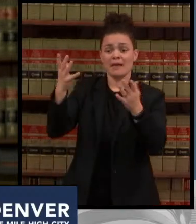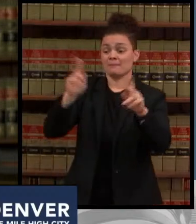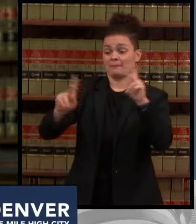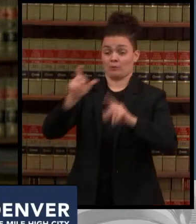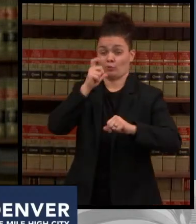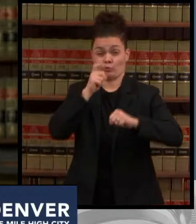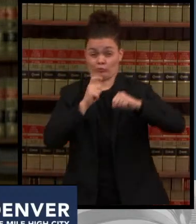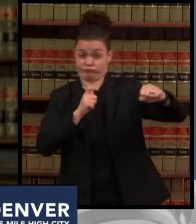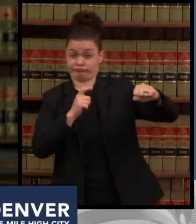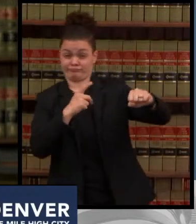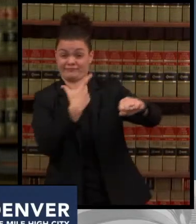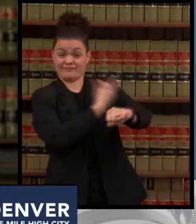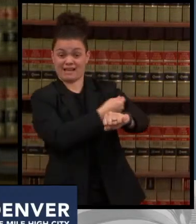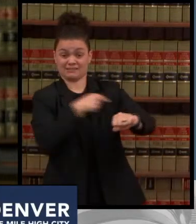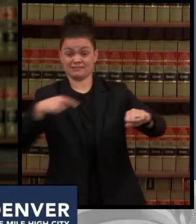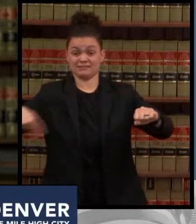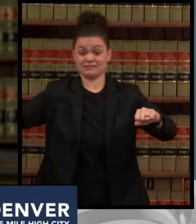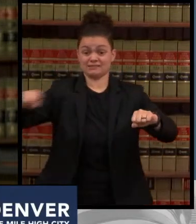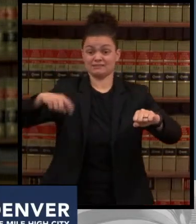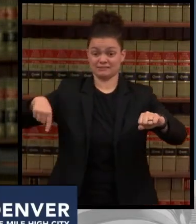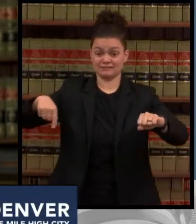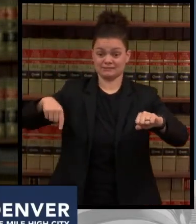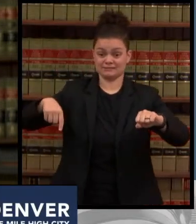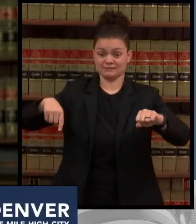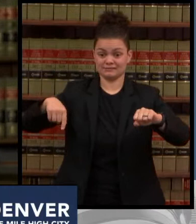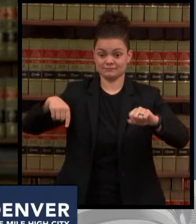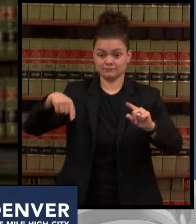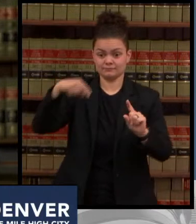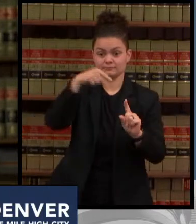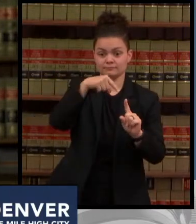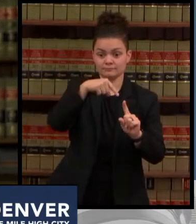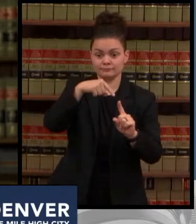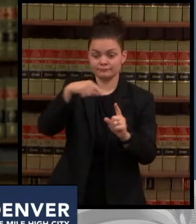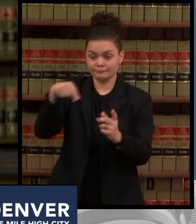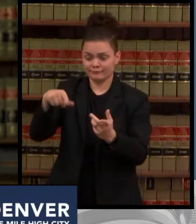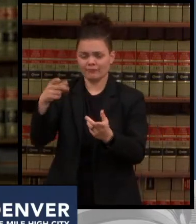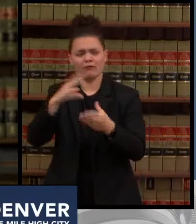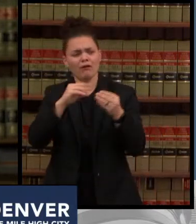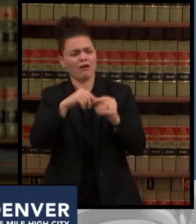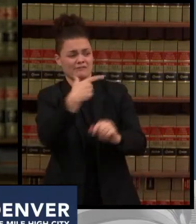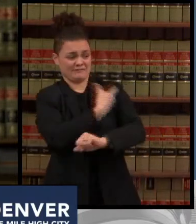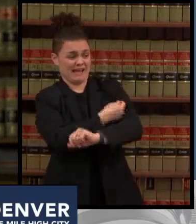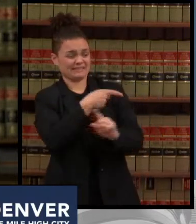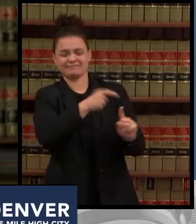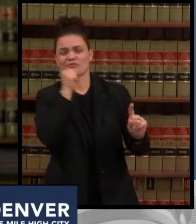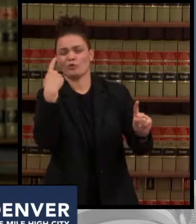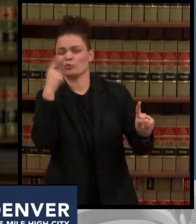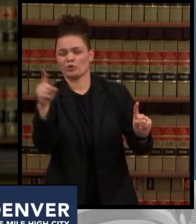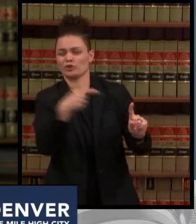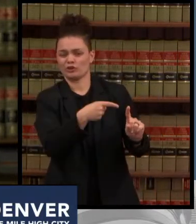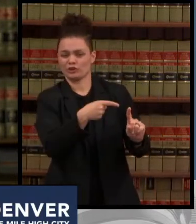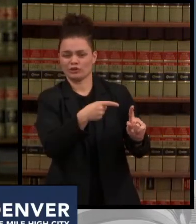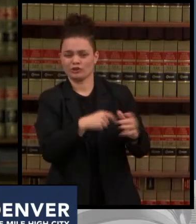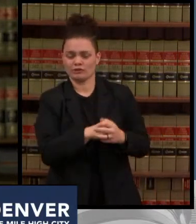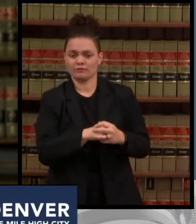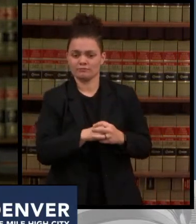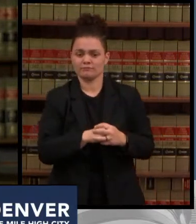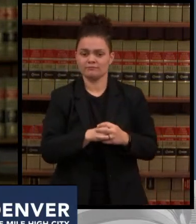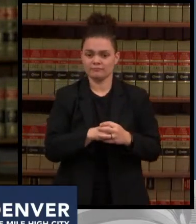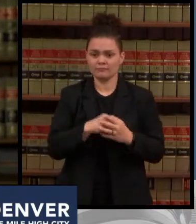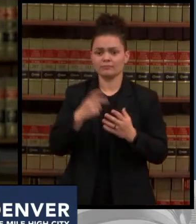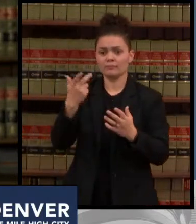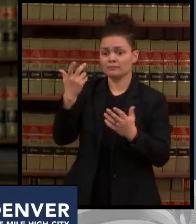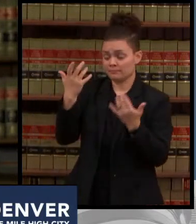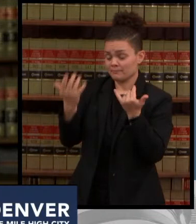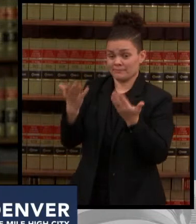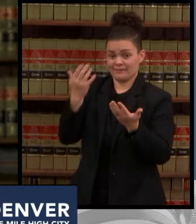that they don't work because there are people who've been vaccinated who are in the hospital. We acknowledge that